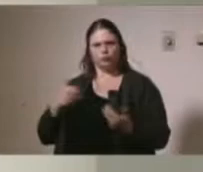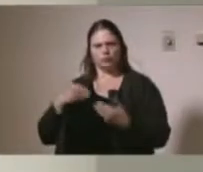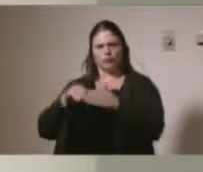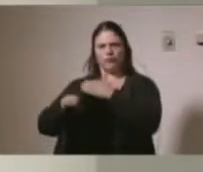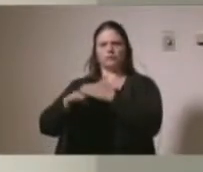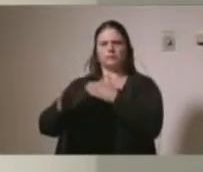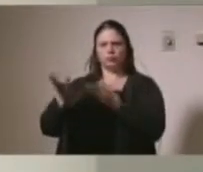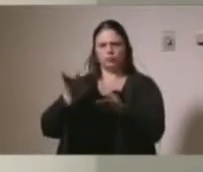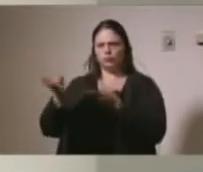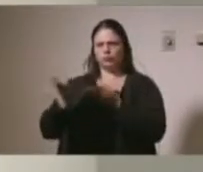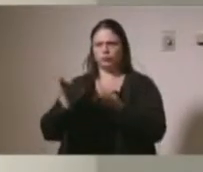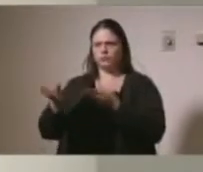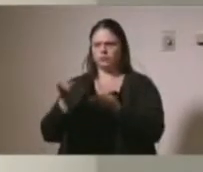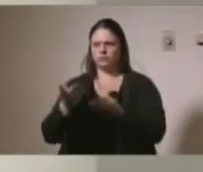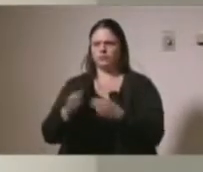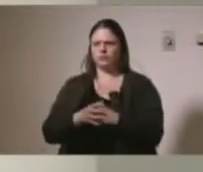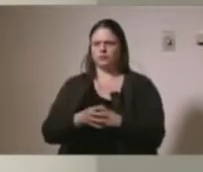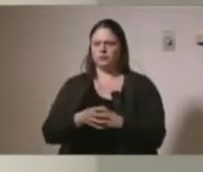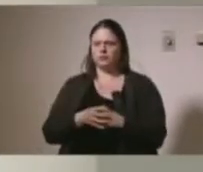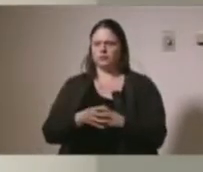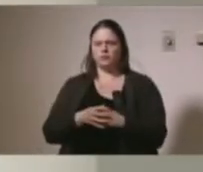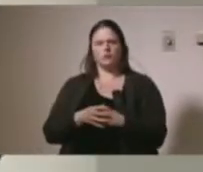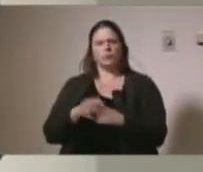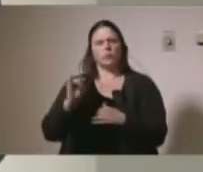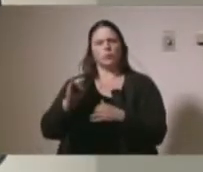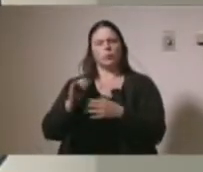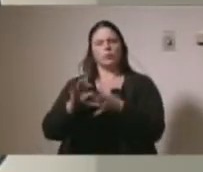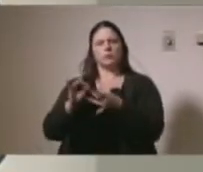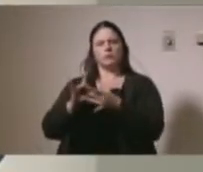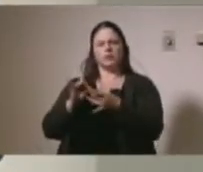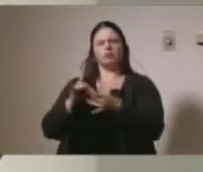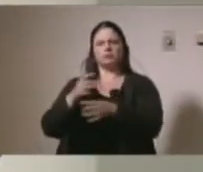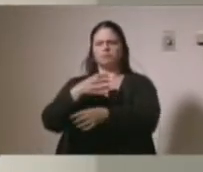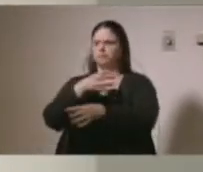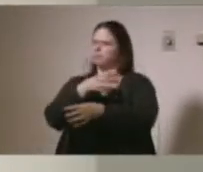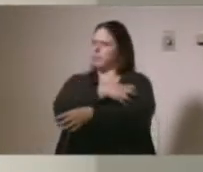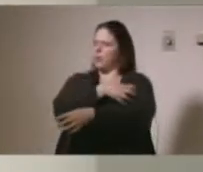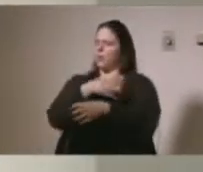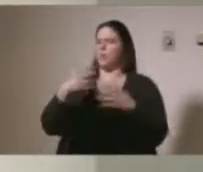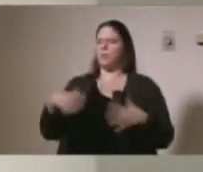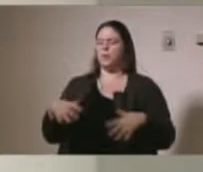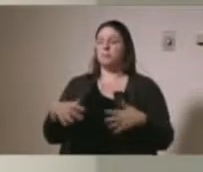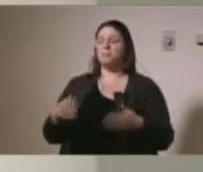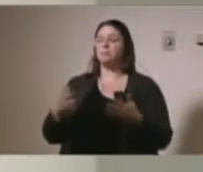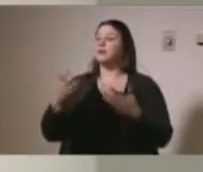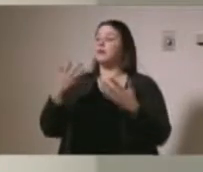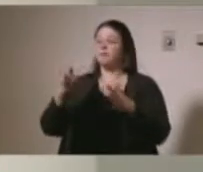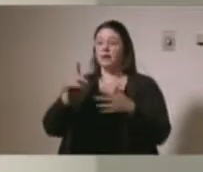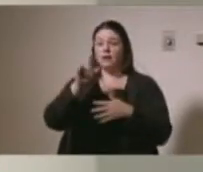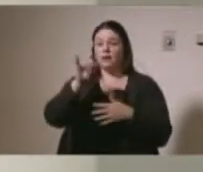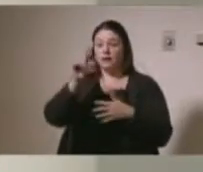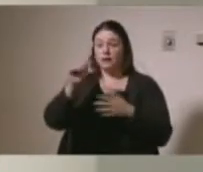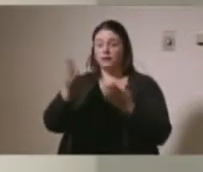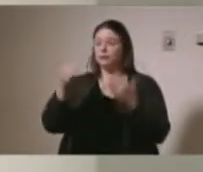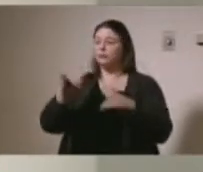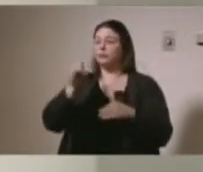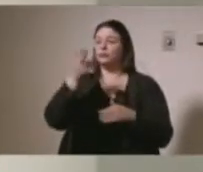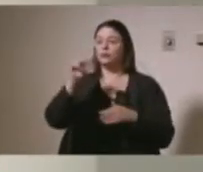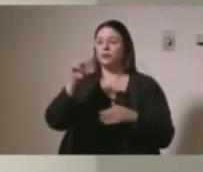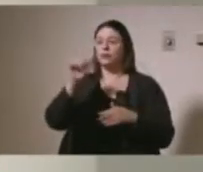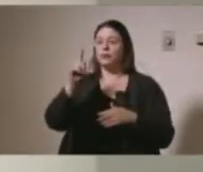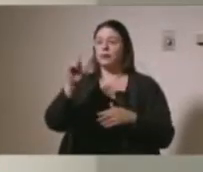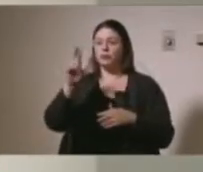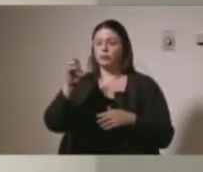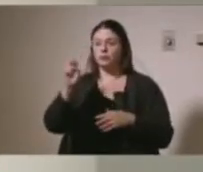service. So that is a very powerful message. After that, Brother John Anderson talked to us about the feasibility of a